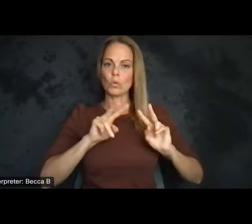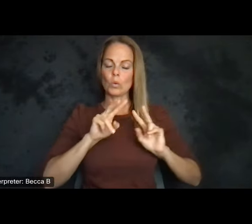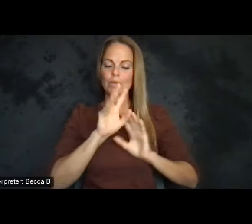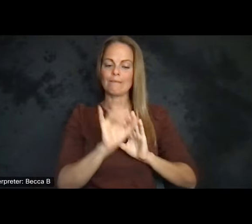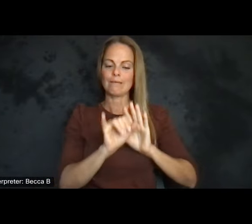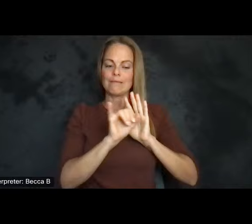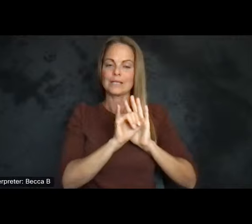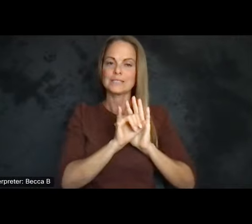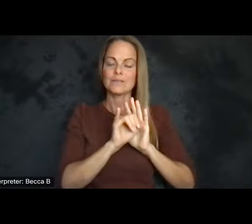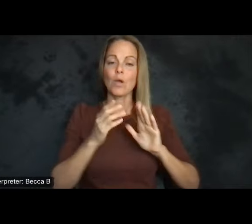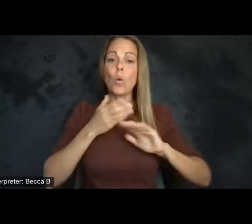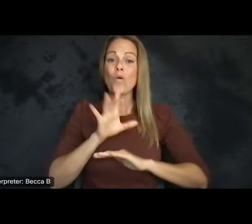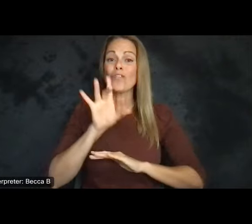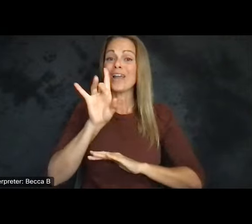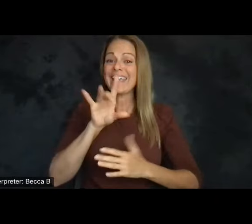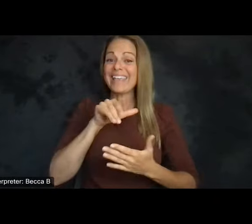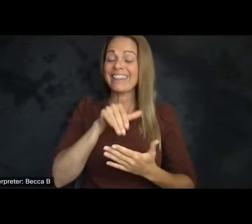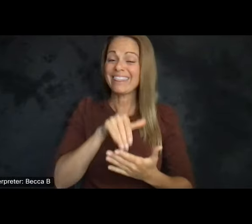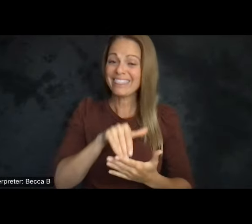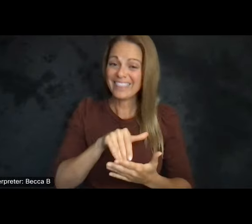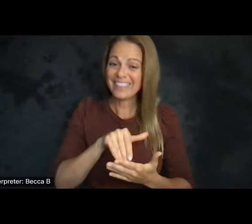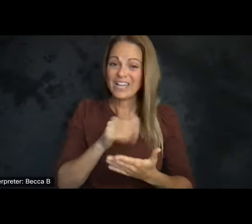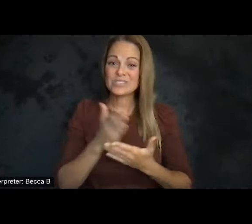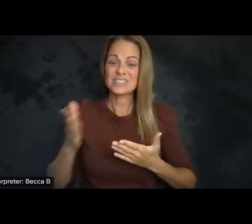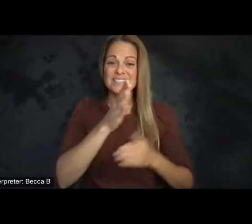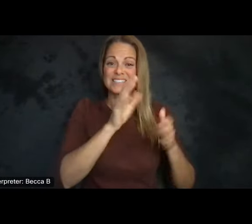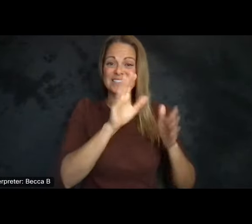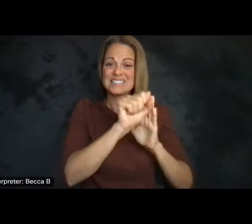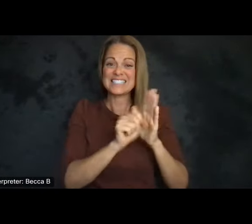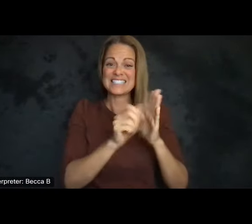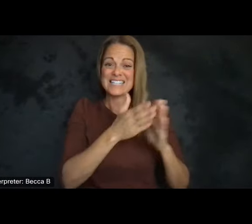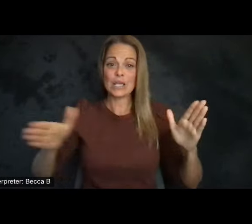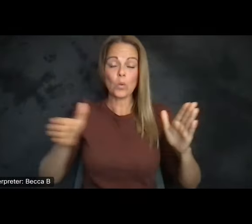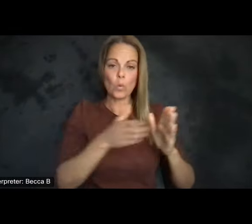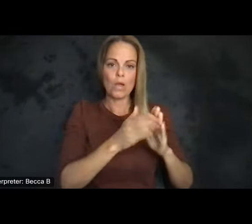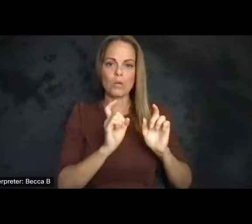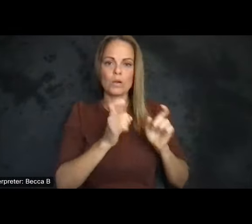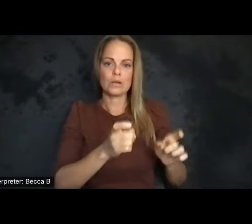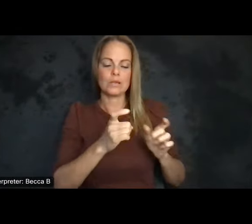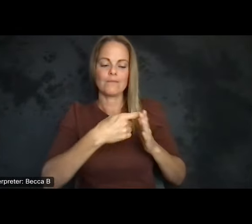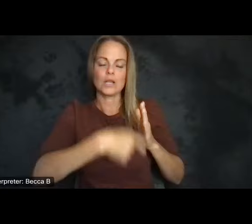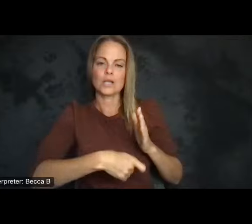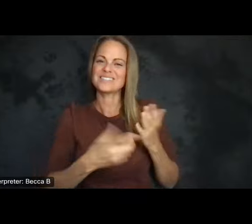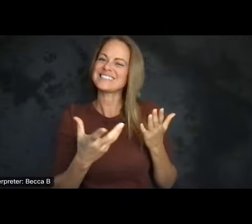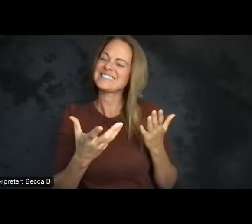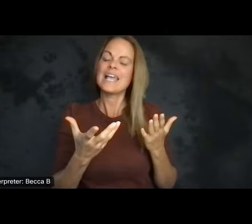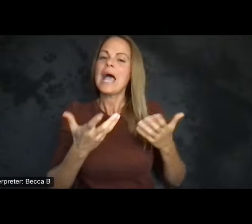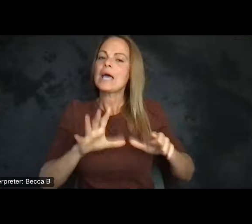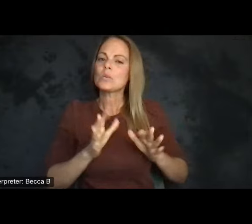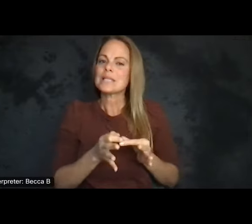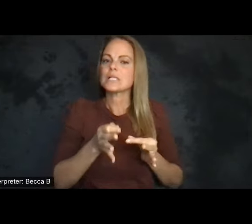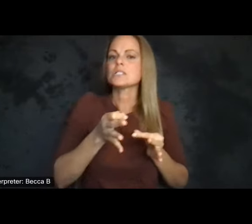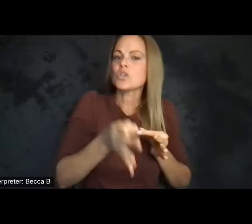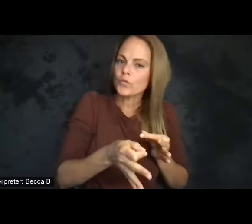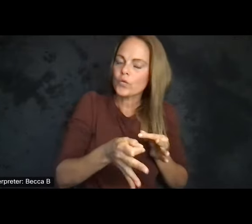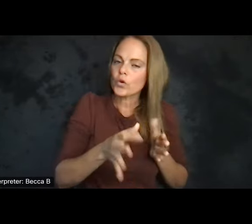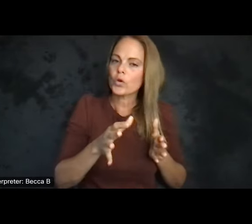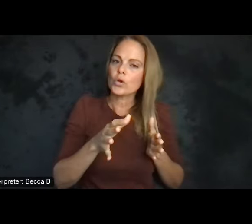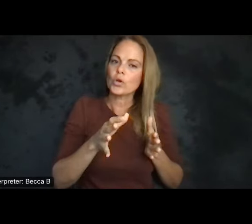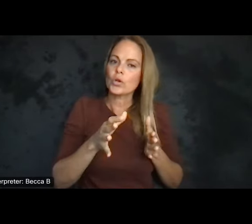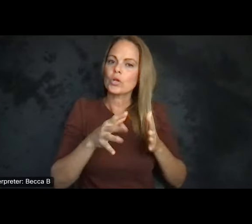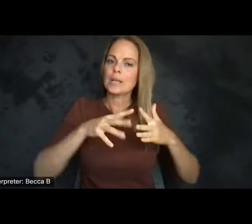of infrastructure across the state that we are now assigning a cost to. Don't want to say deferred maintenance, but this is one of the things that we